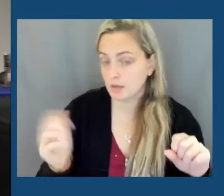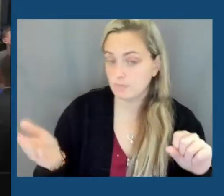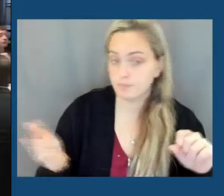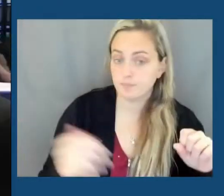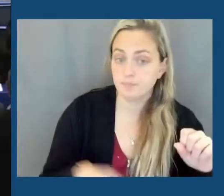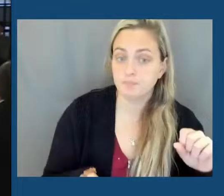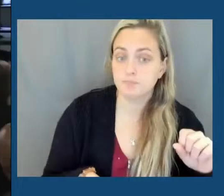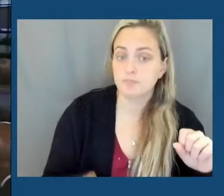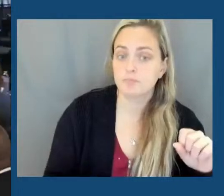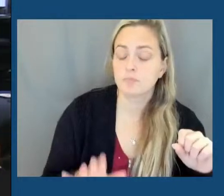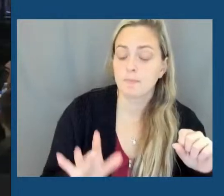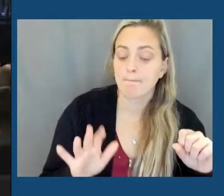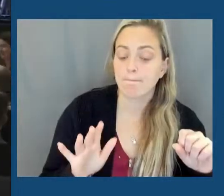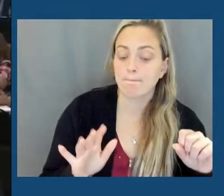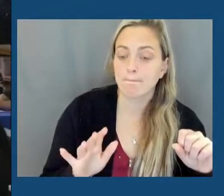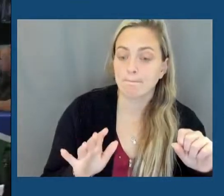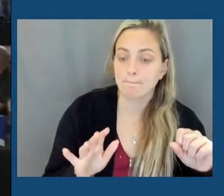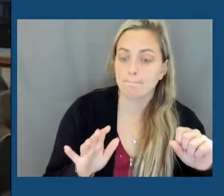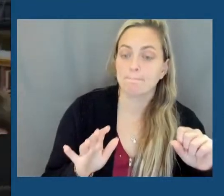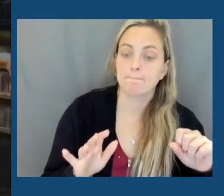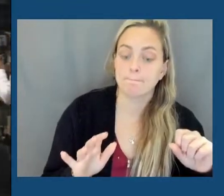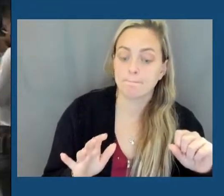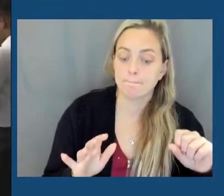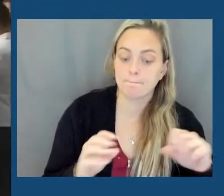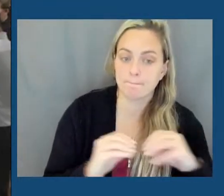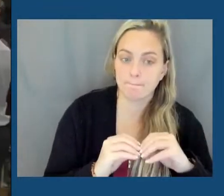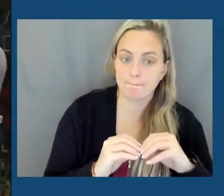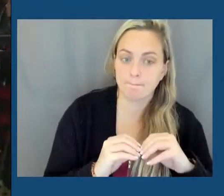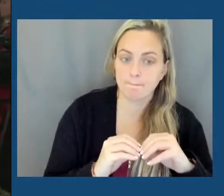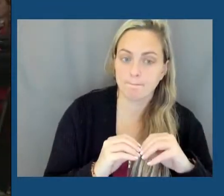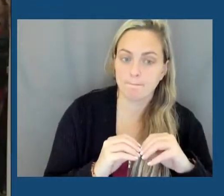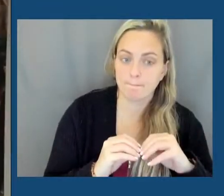I'd be interested to know